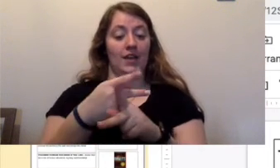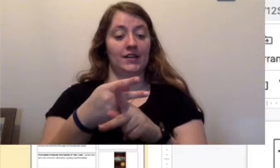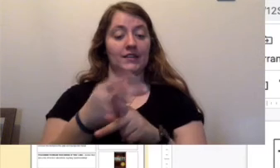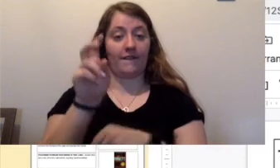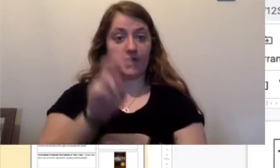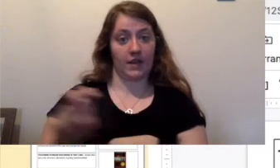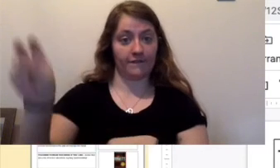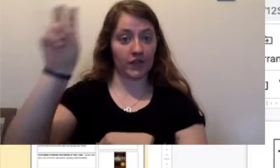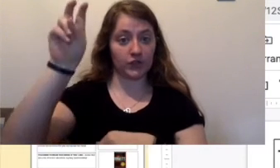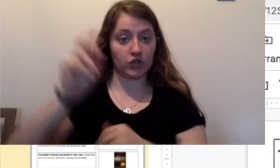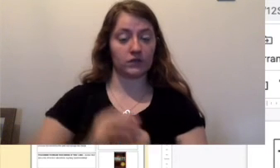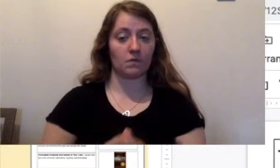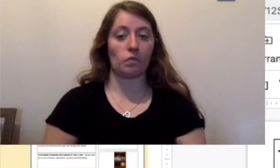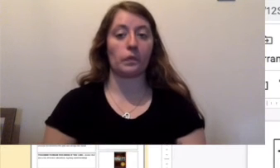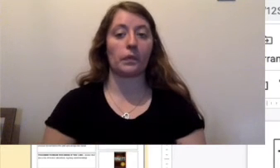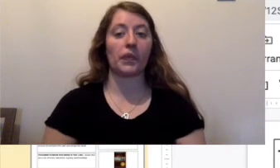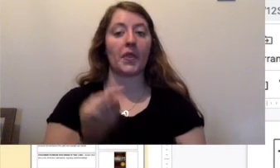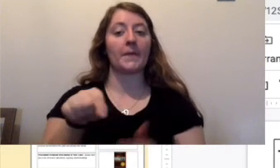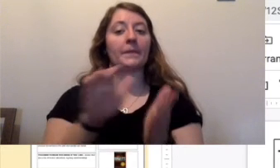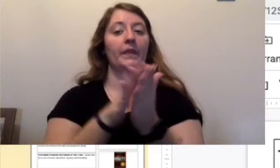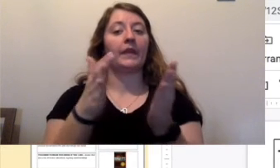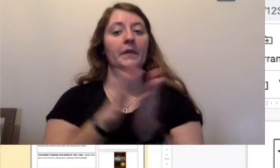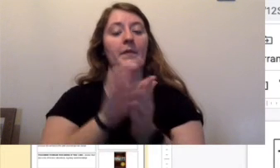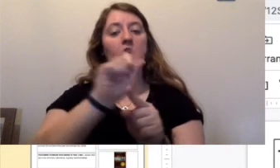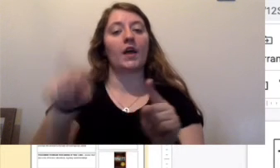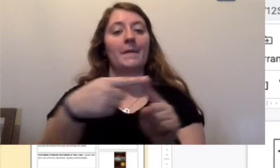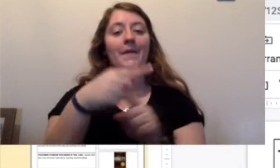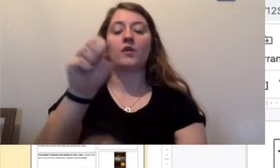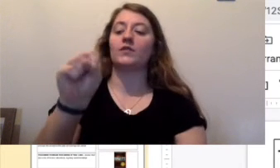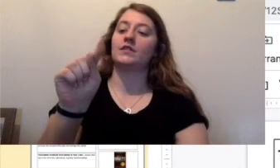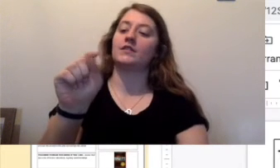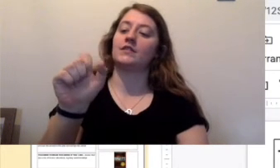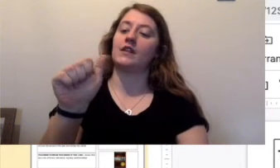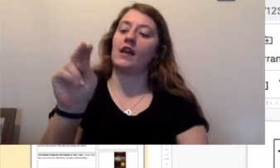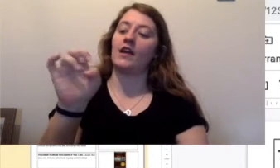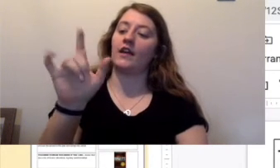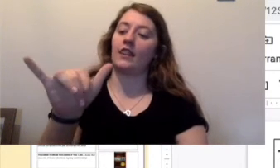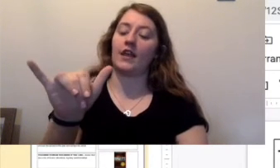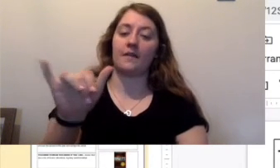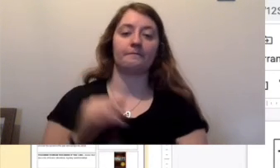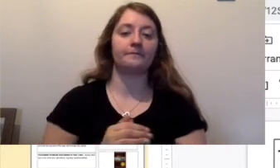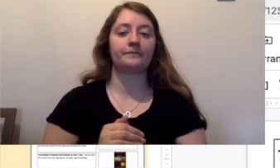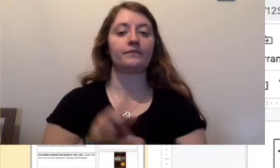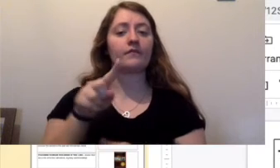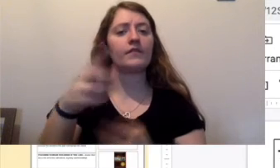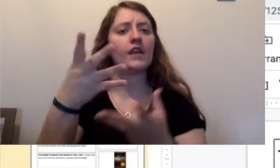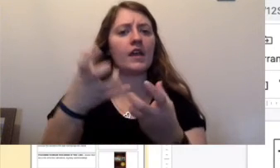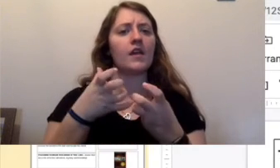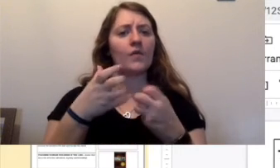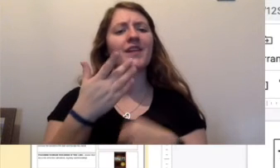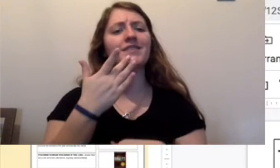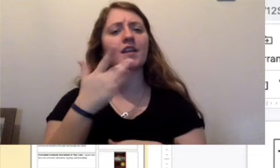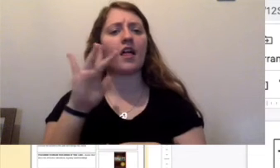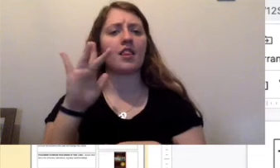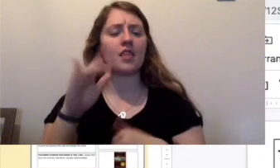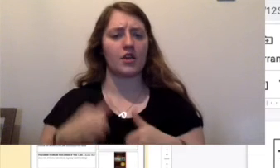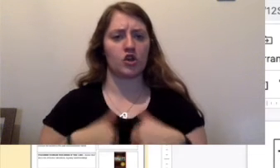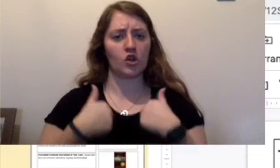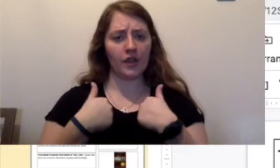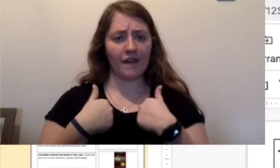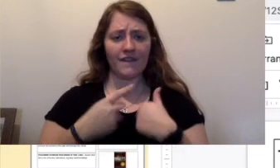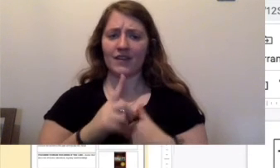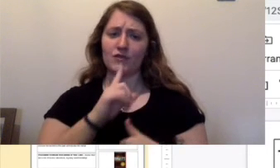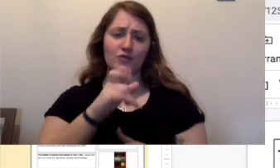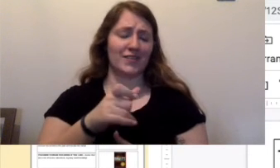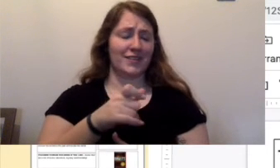is a book about a main character named Stanley Yelnats. And he wanted a luckier life. He was very unlucky.